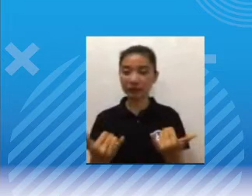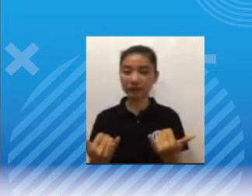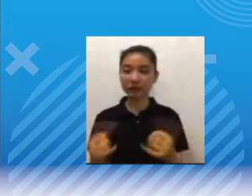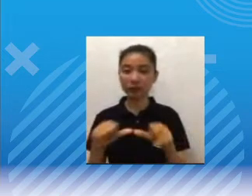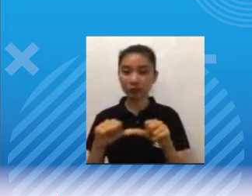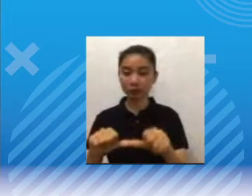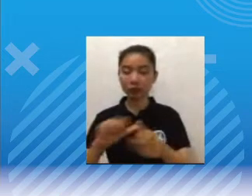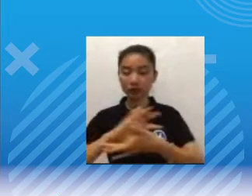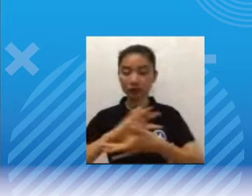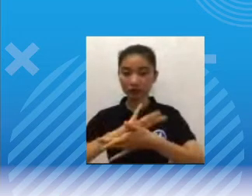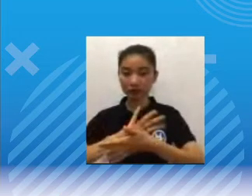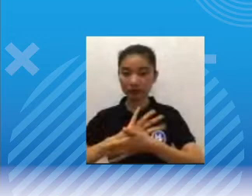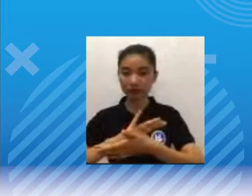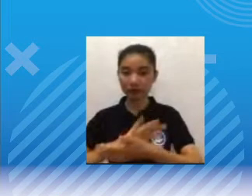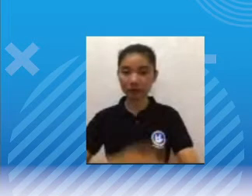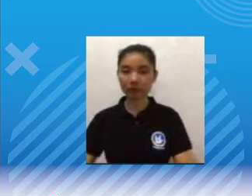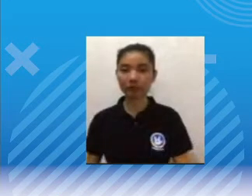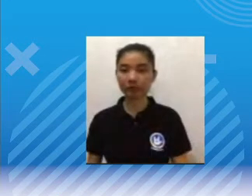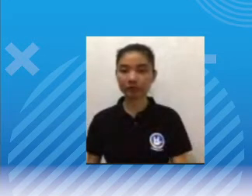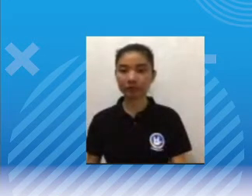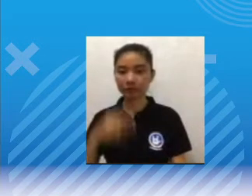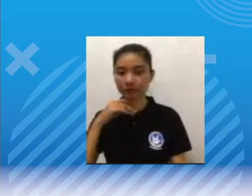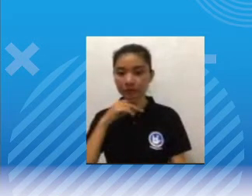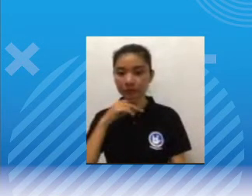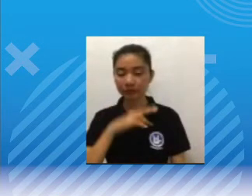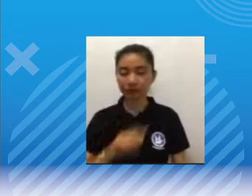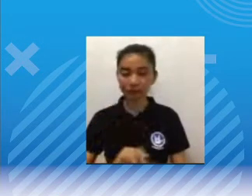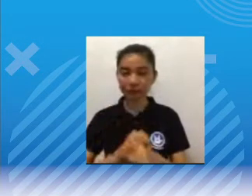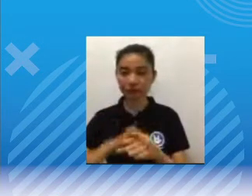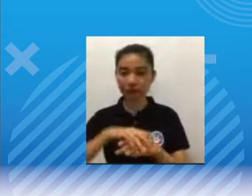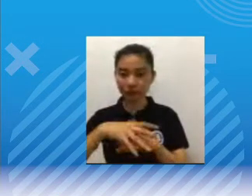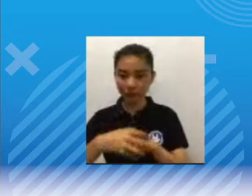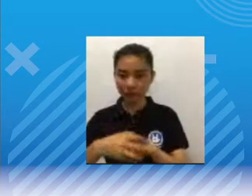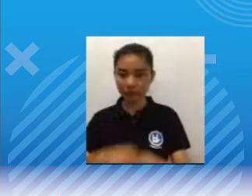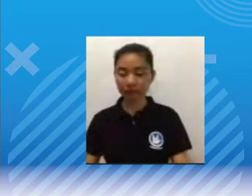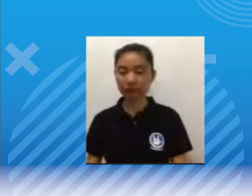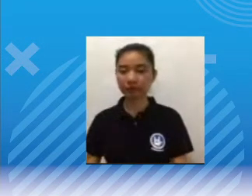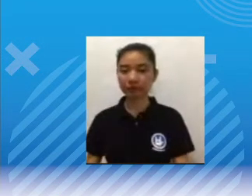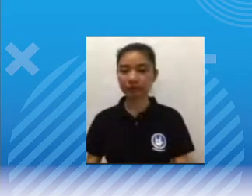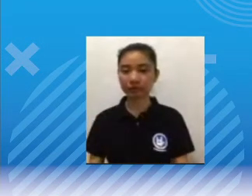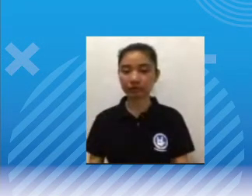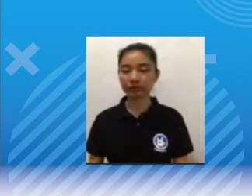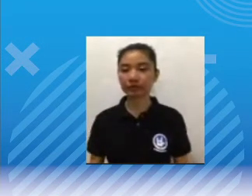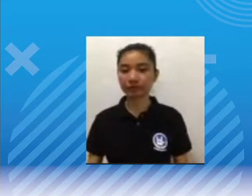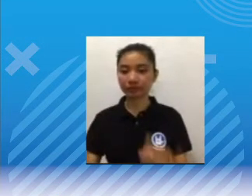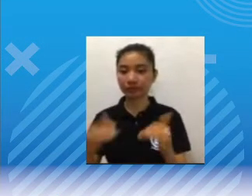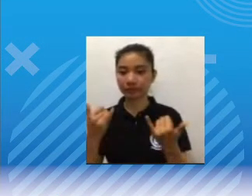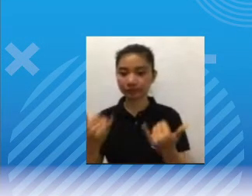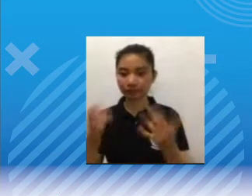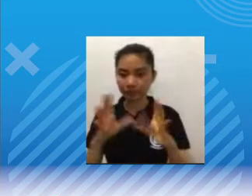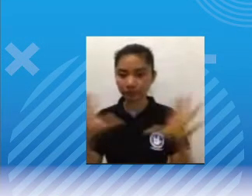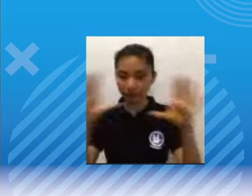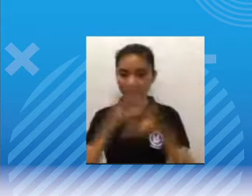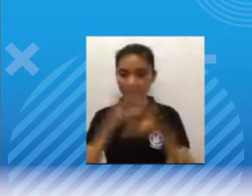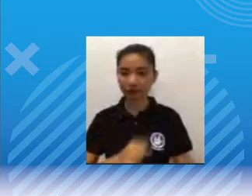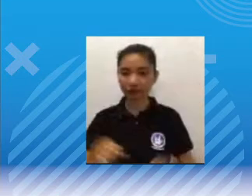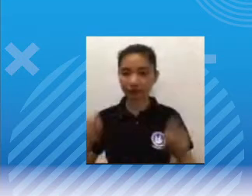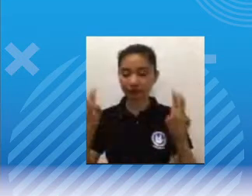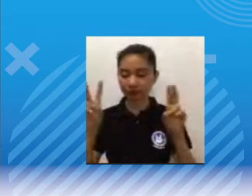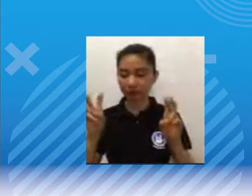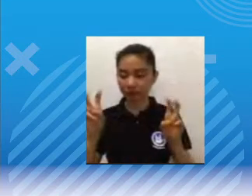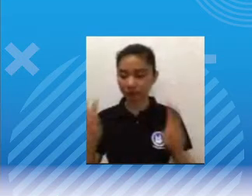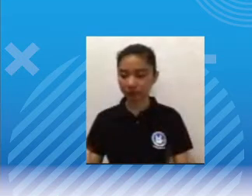COVID-19 pandemic. All right, I will end with this quote from Linda Darling Hammond. If